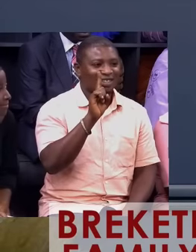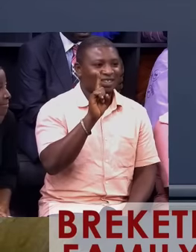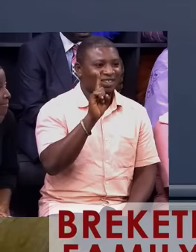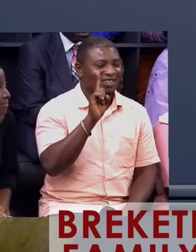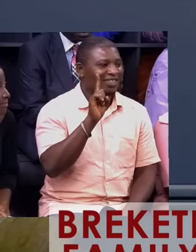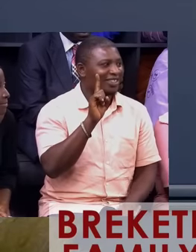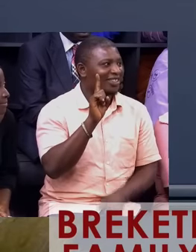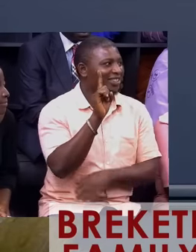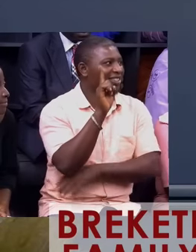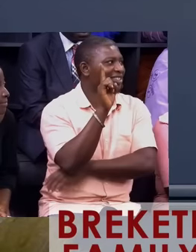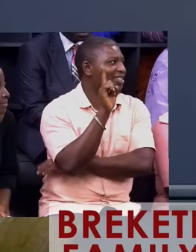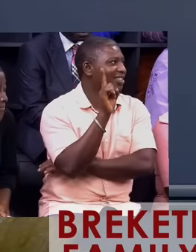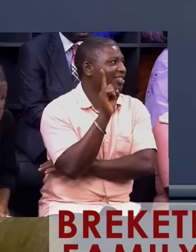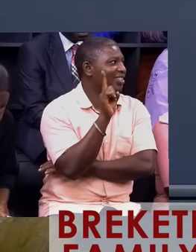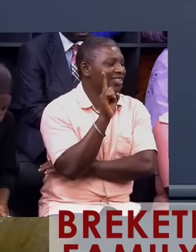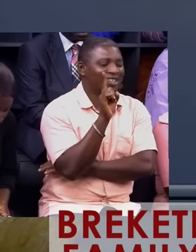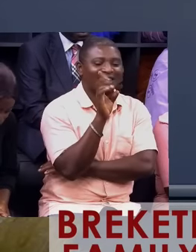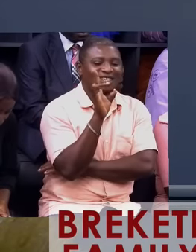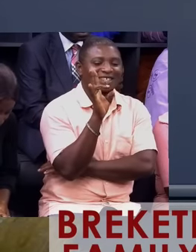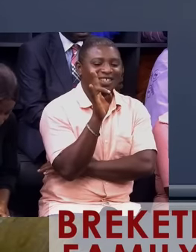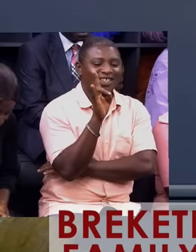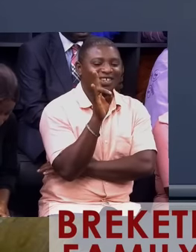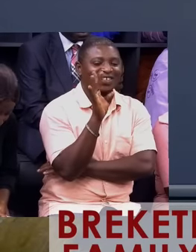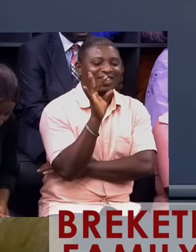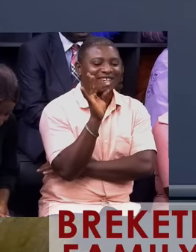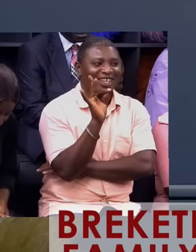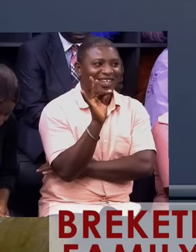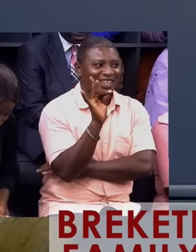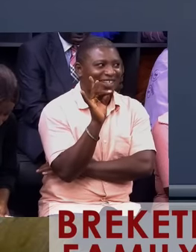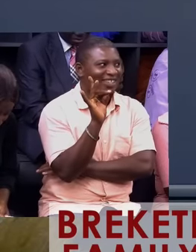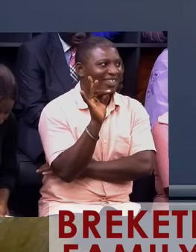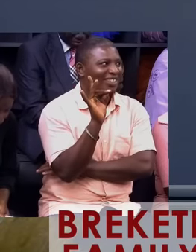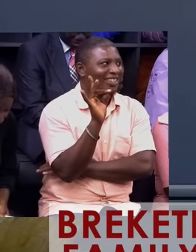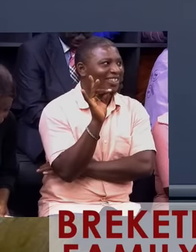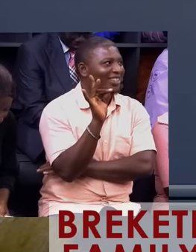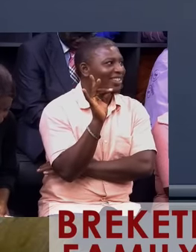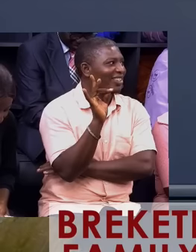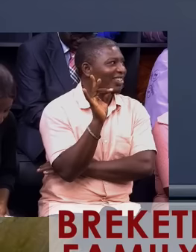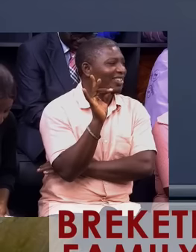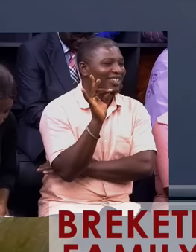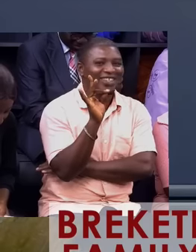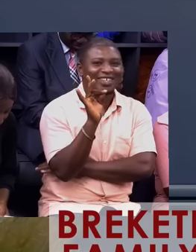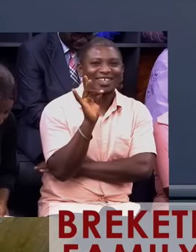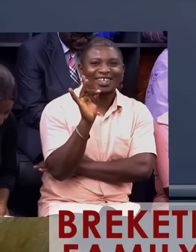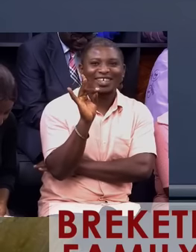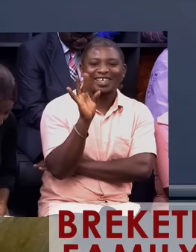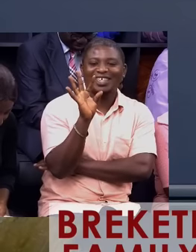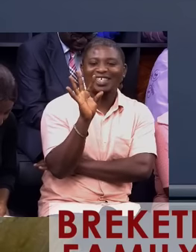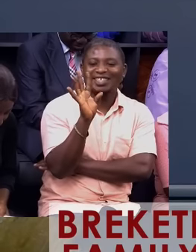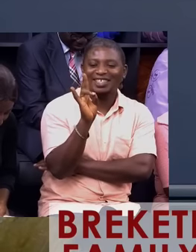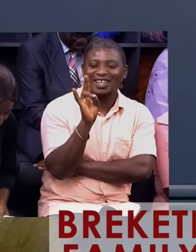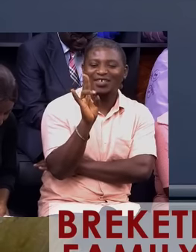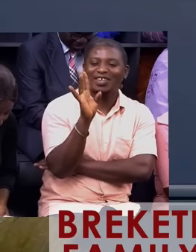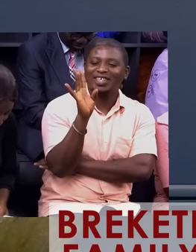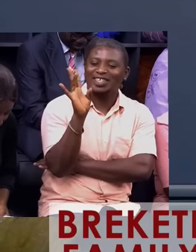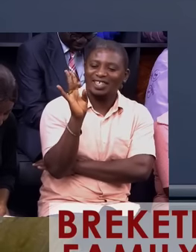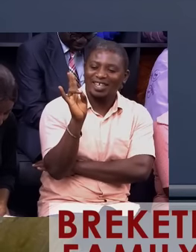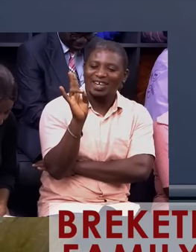081 uh 78 78 778